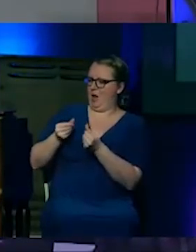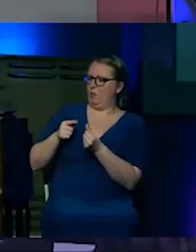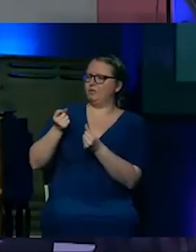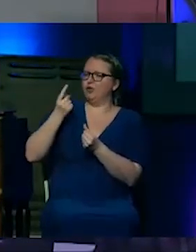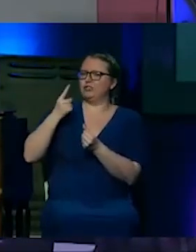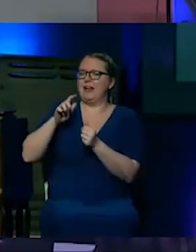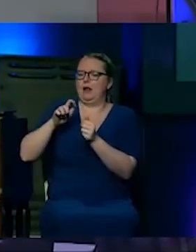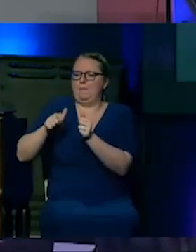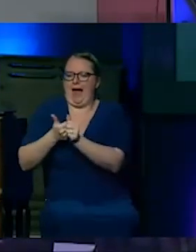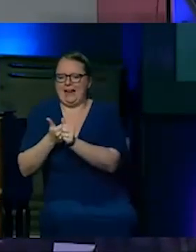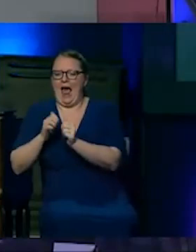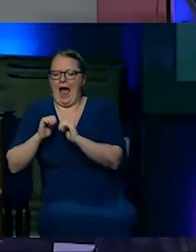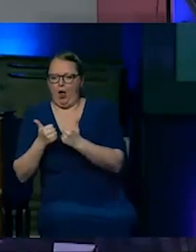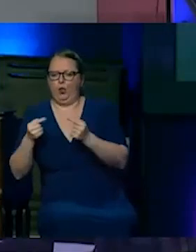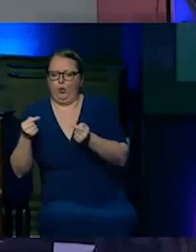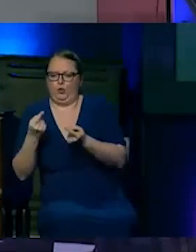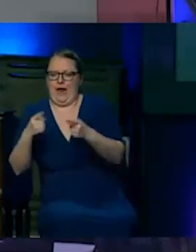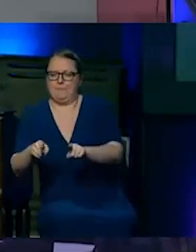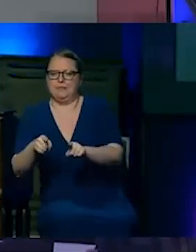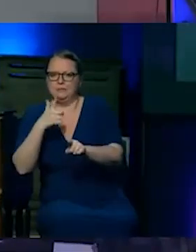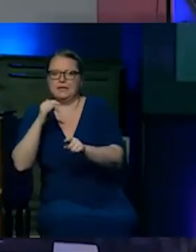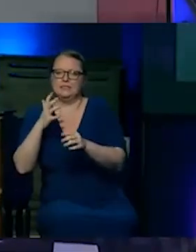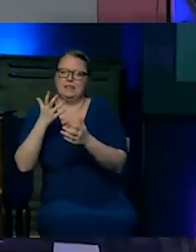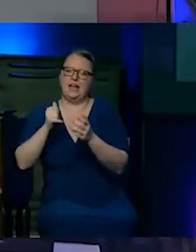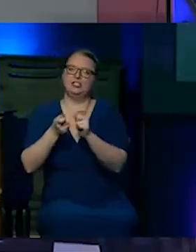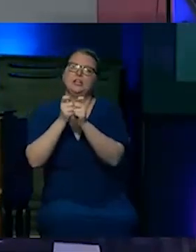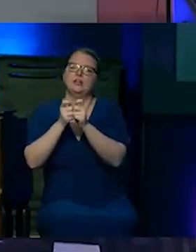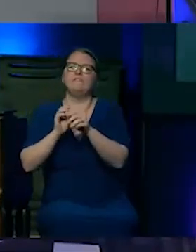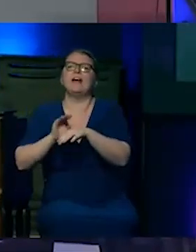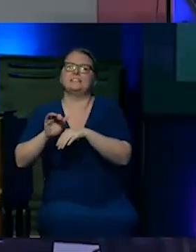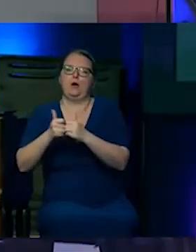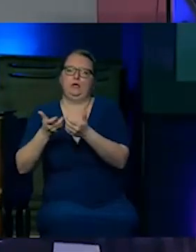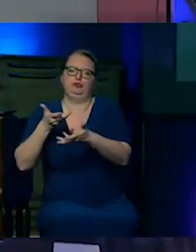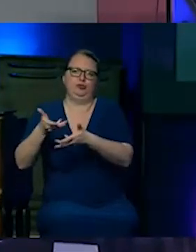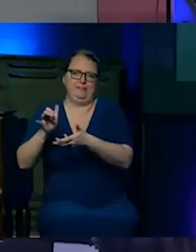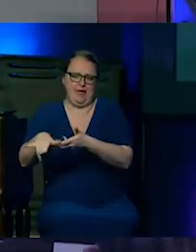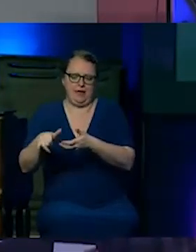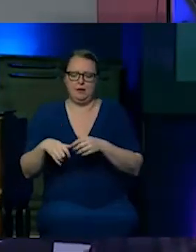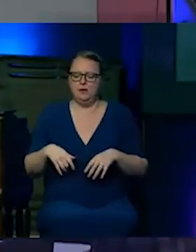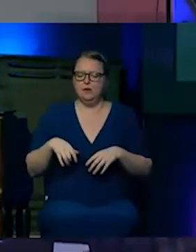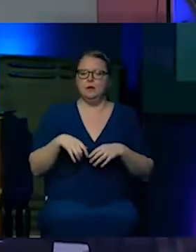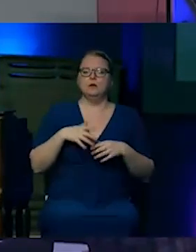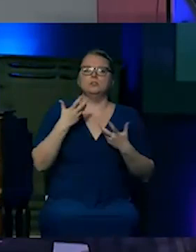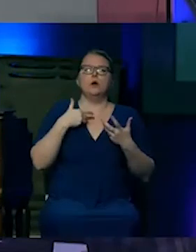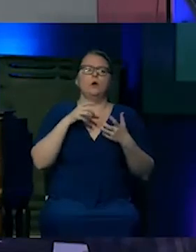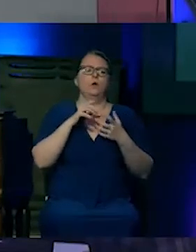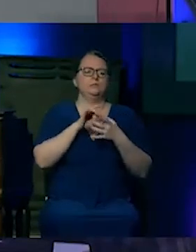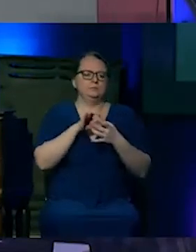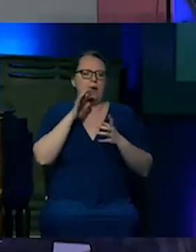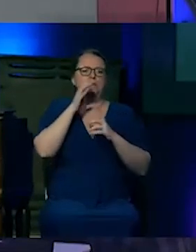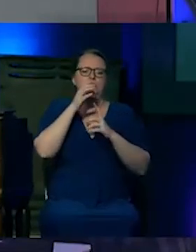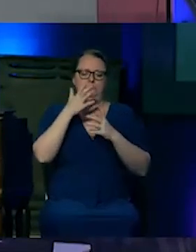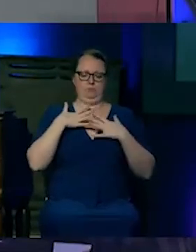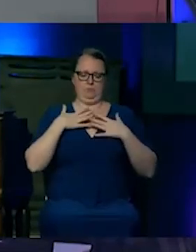happens, because that actually affects a lot of how we treat it. And so the concept of embodiment and disembodiment, displacement both, and I use the